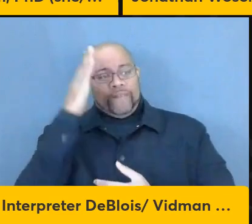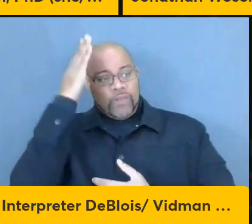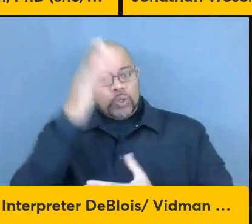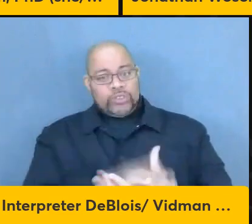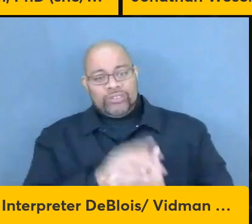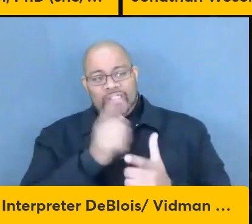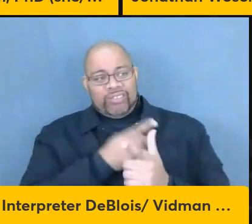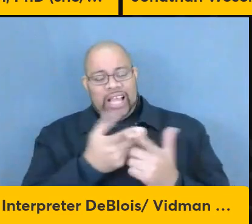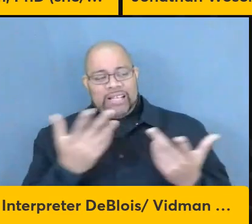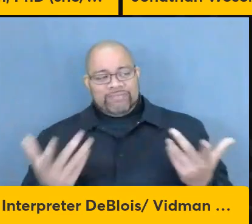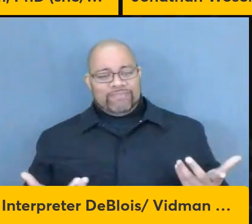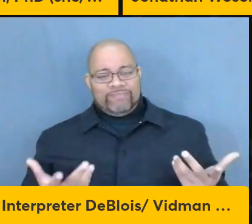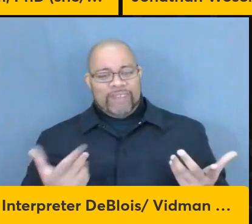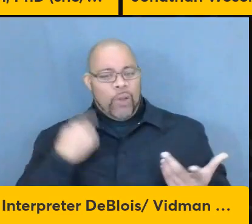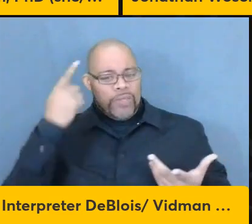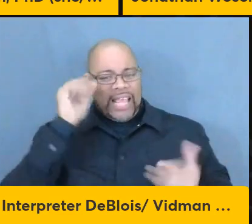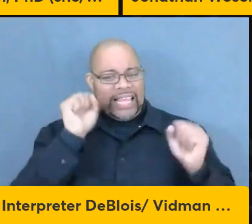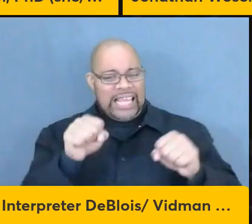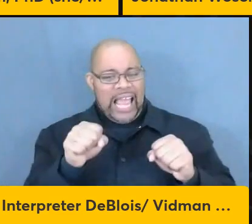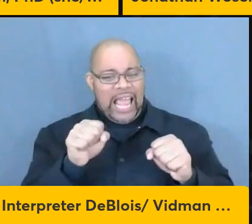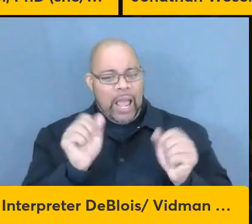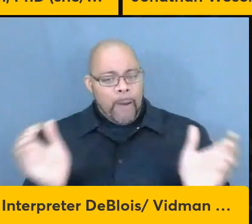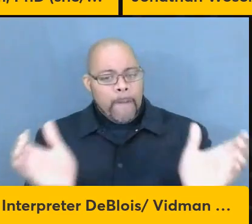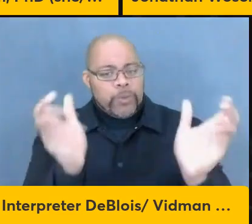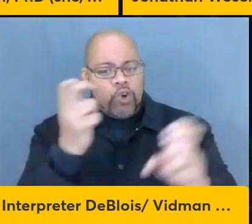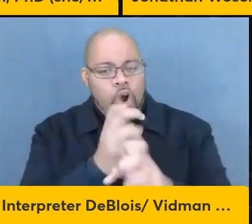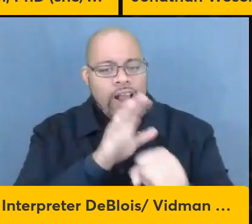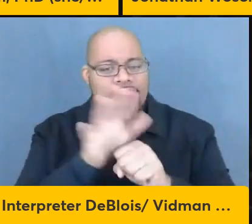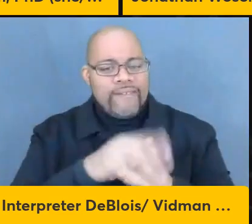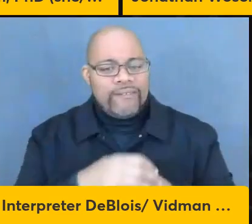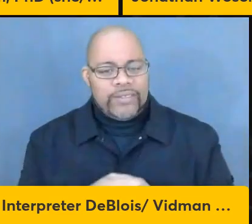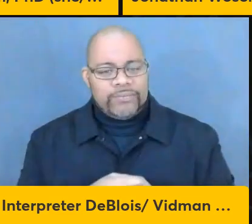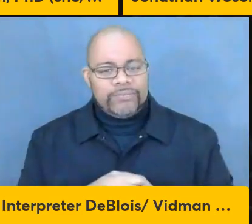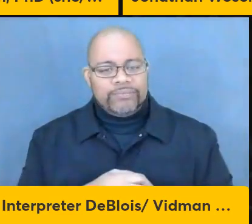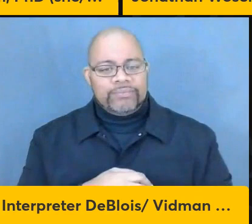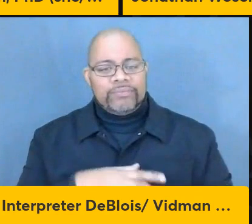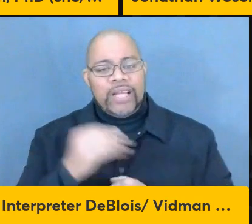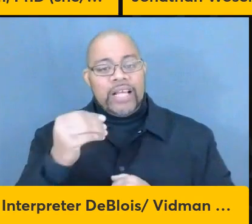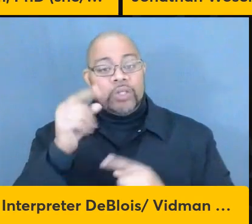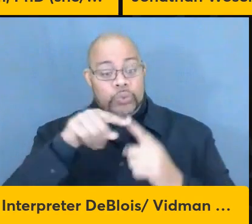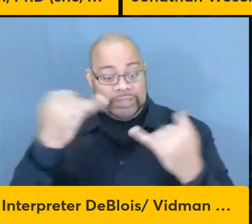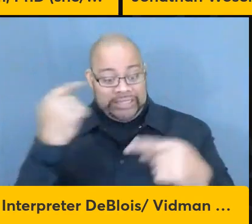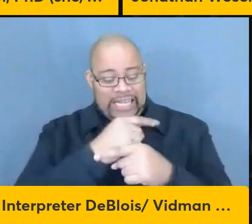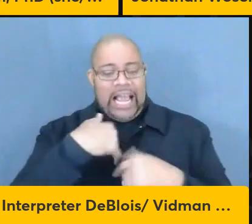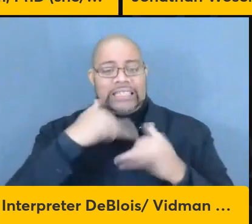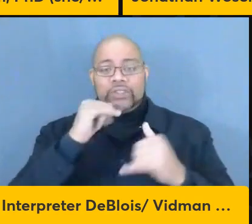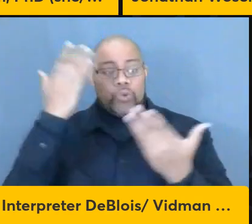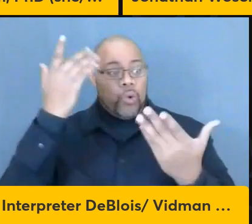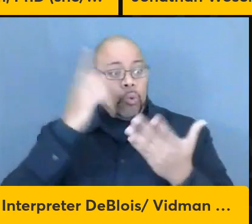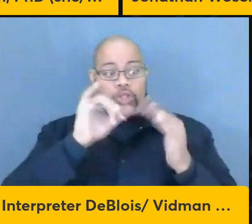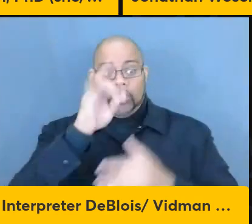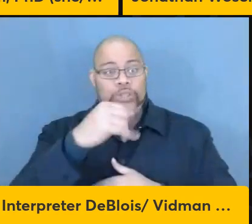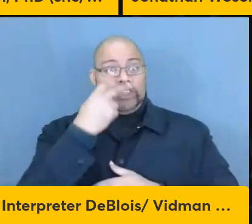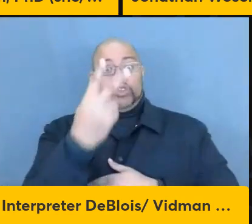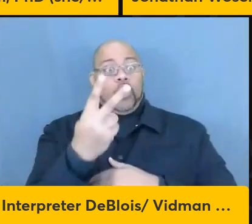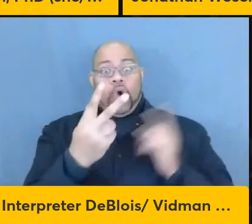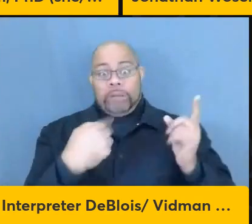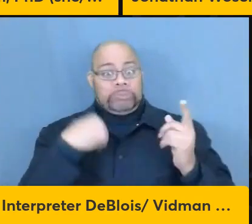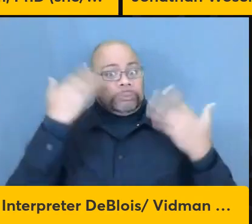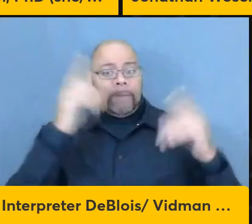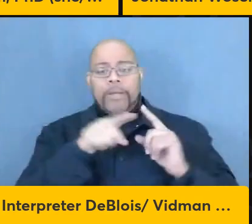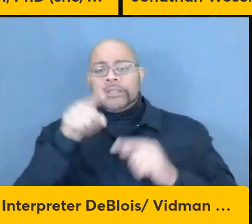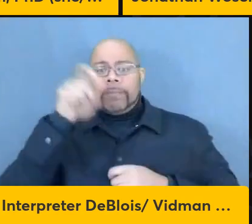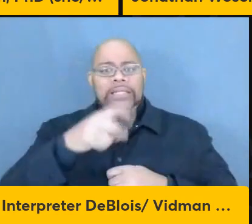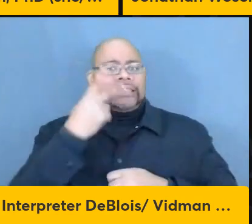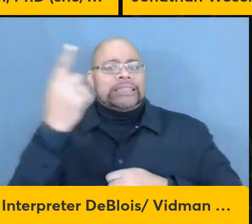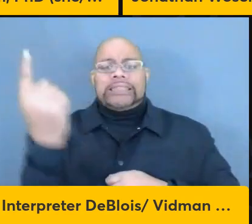future, then I don't think they can push you hard enough. And to this day, I still don't know what Jody saw, but she must